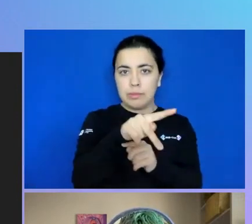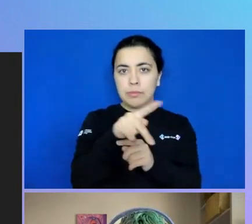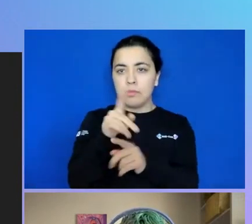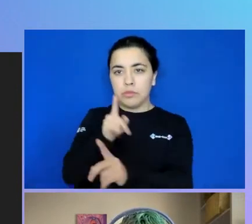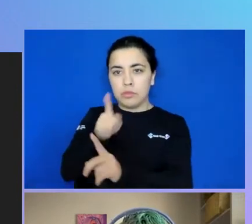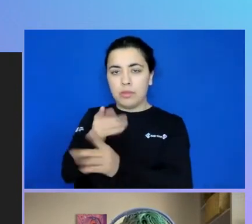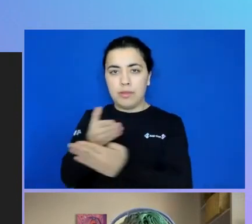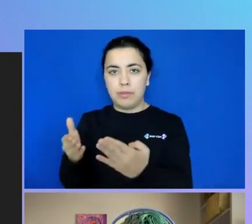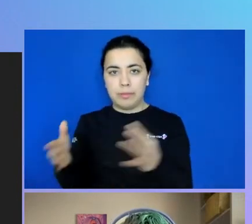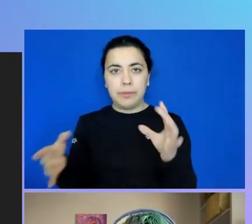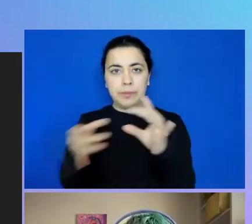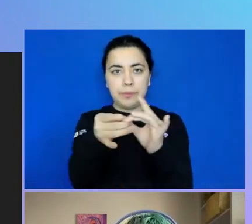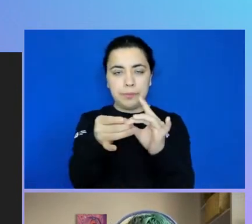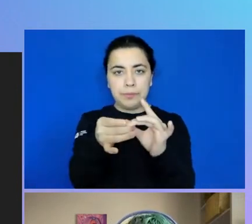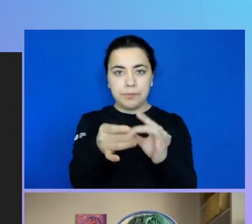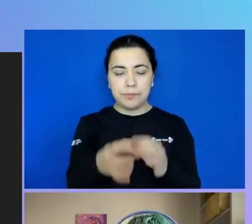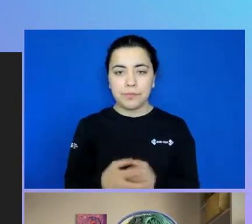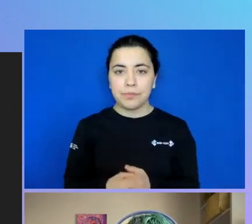element.